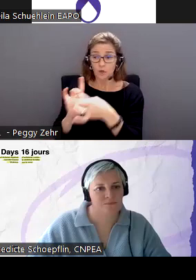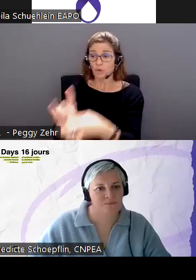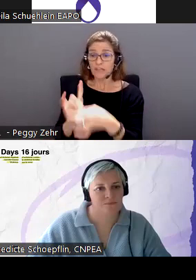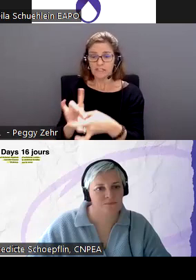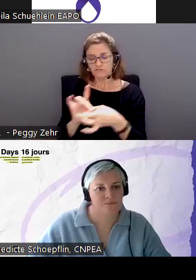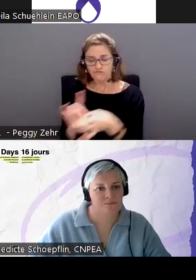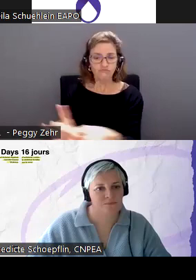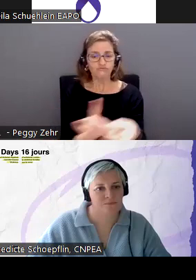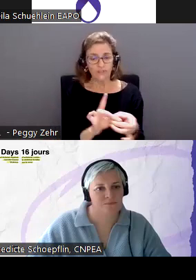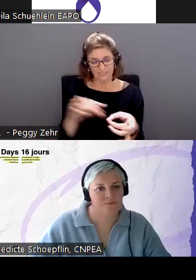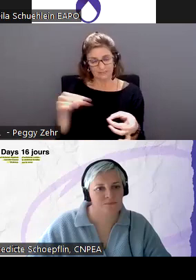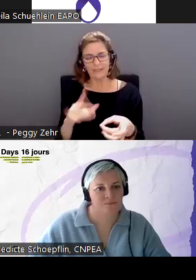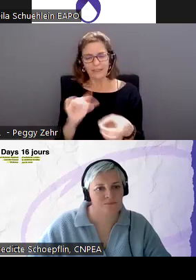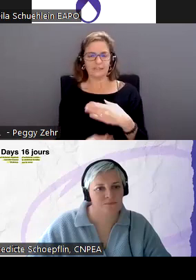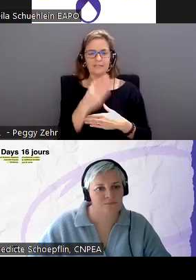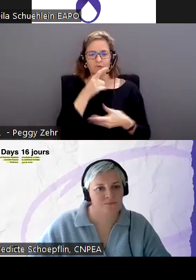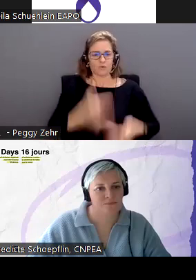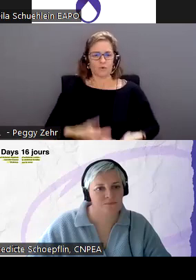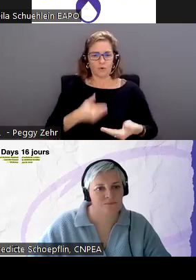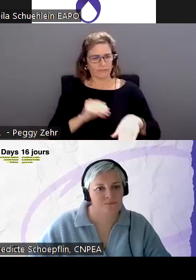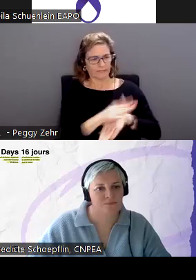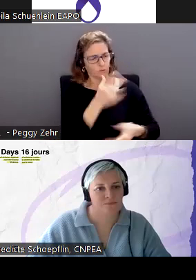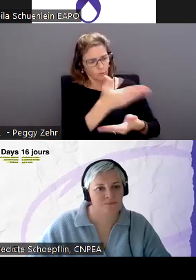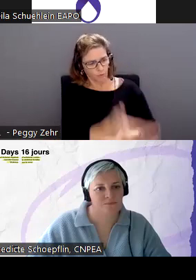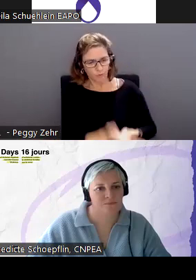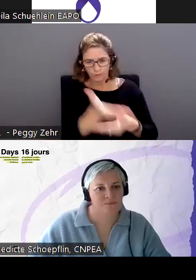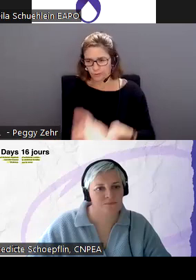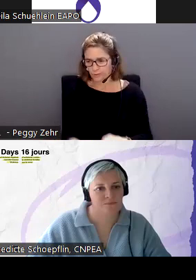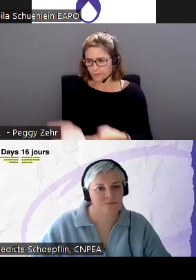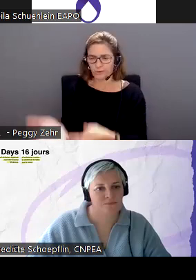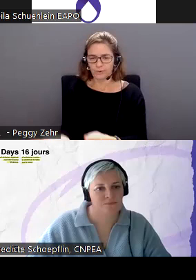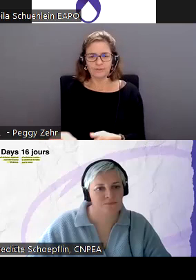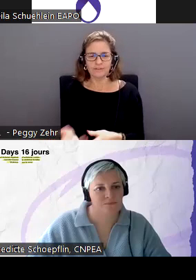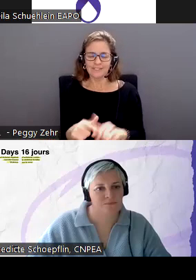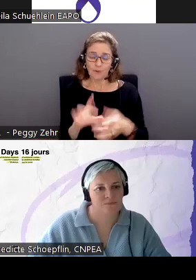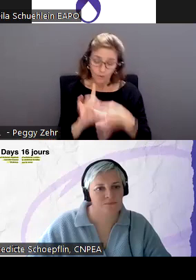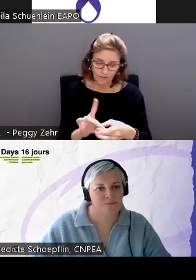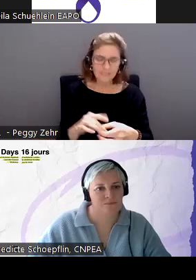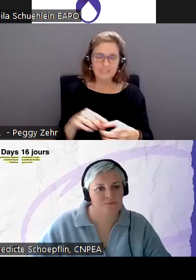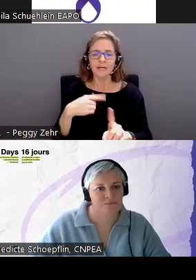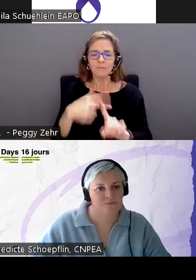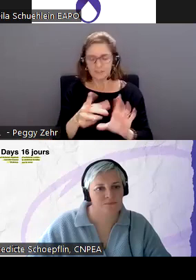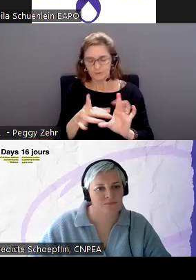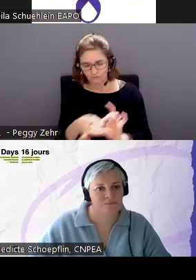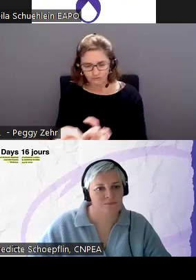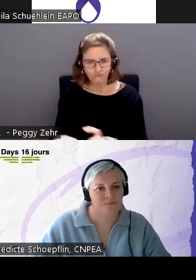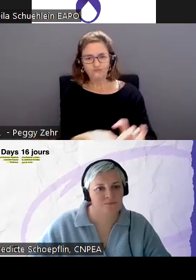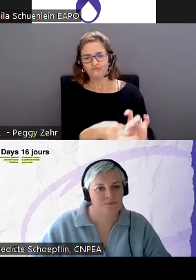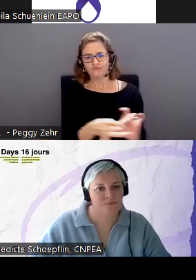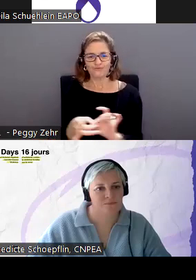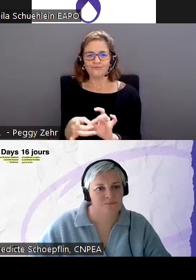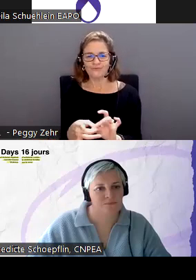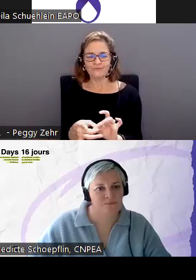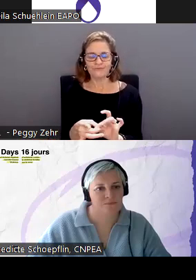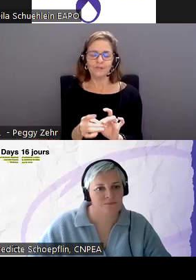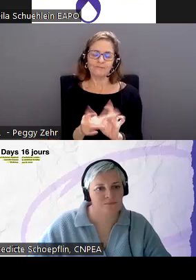space between us. This is what makes us who we are in so many ways. So I think that the work that we're doing also